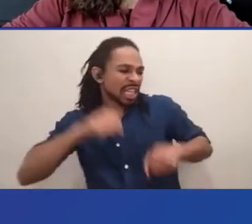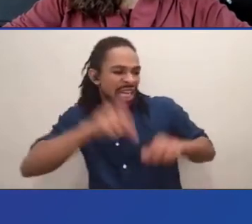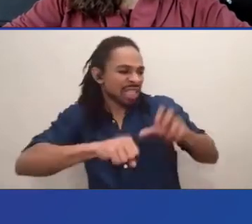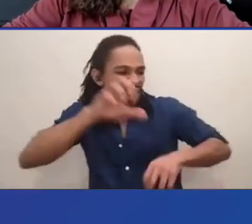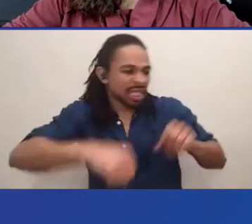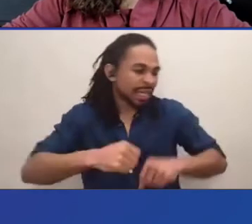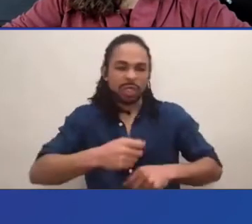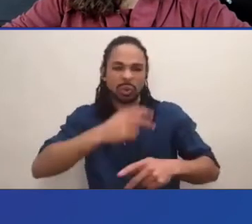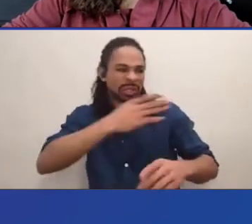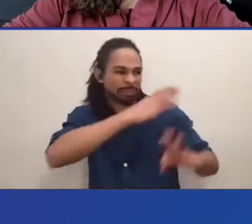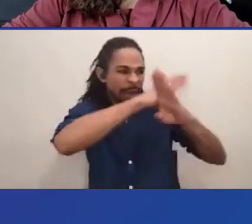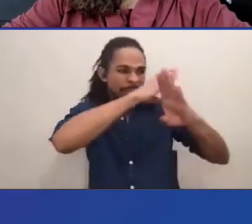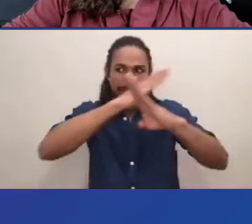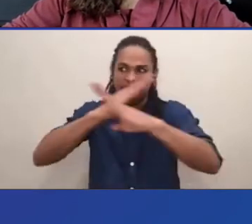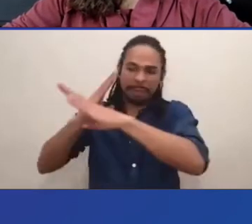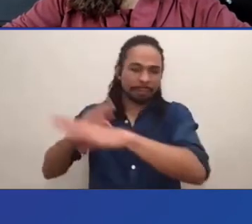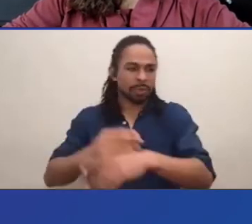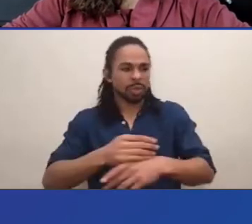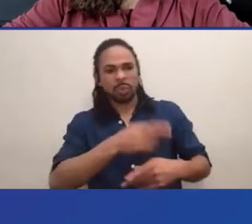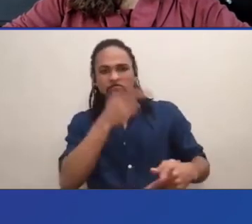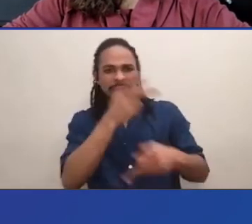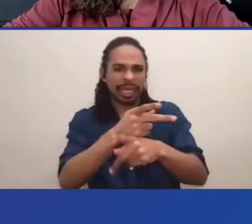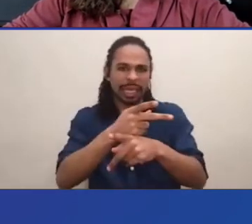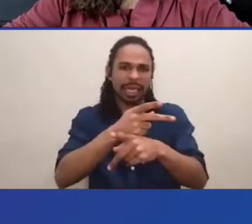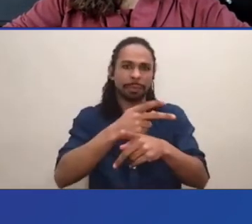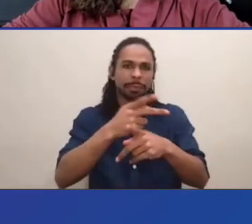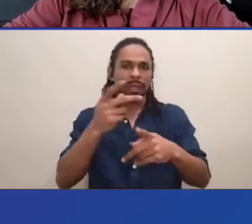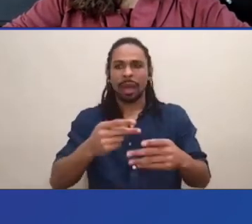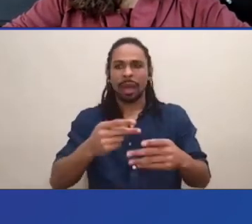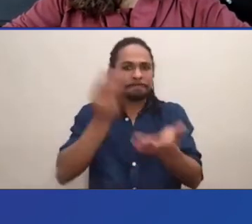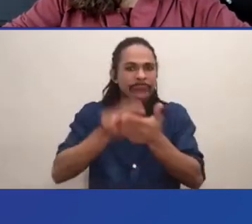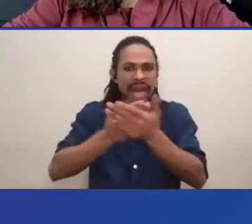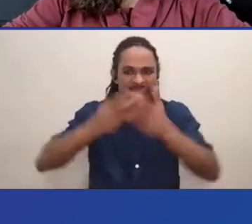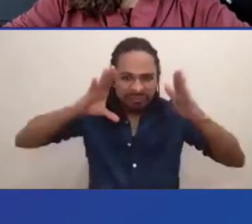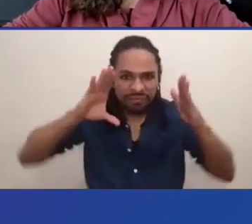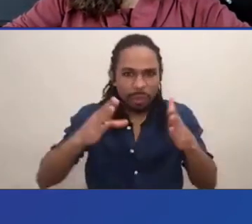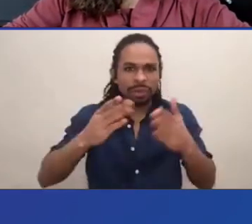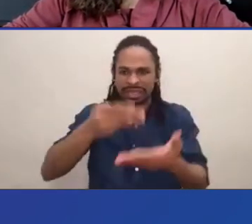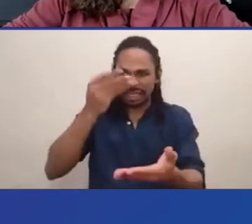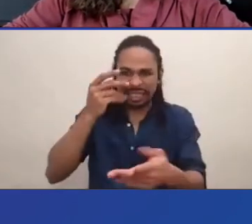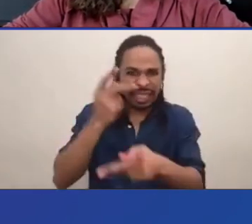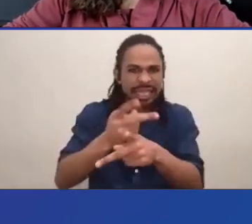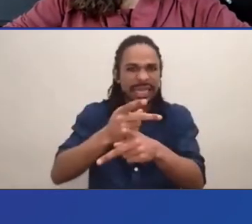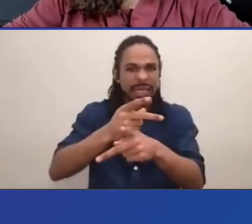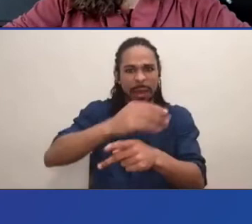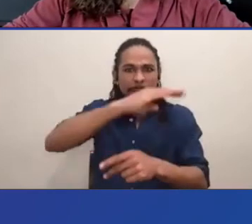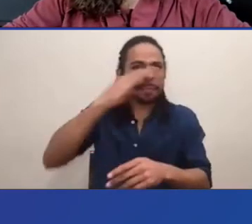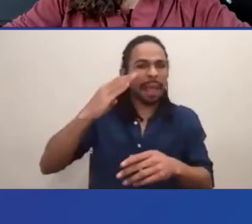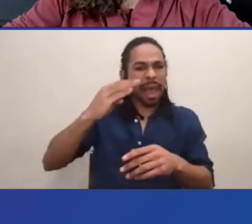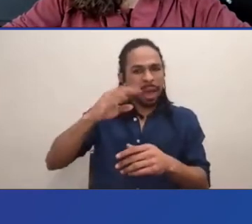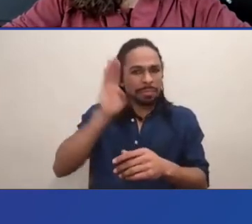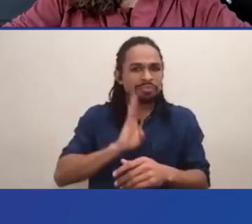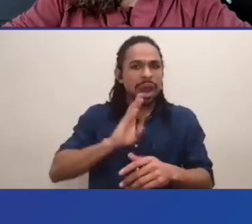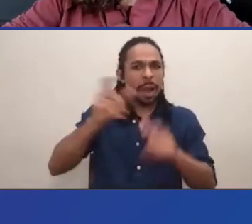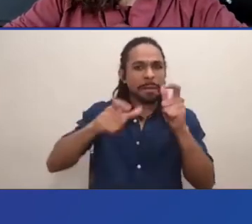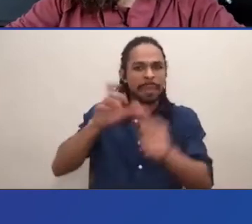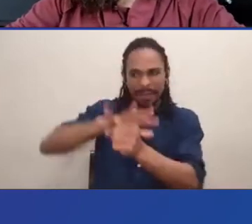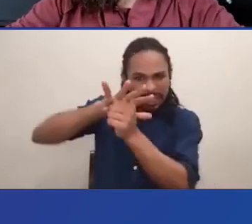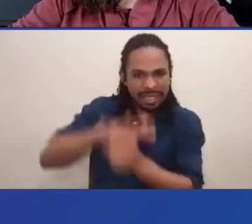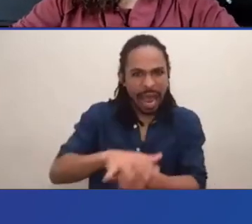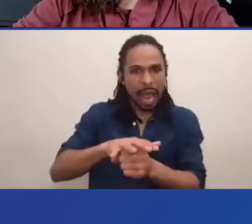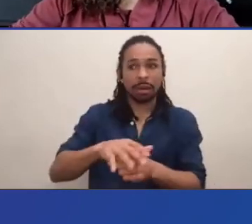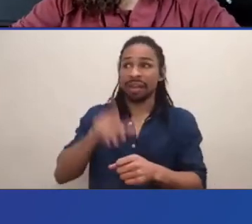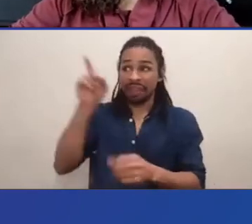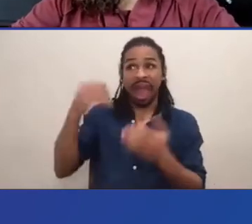racism, all these different isms into place, right? They have resources, they have skills,